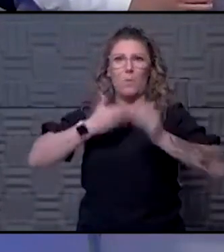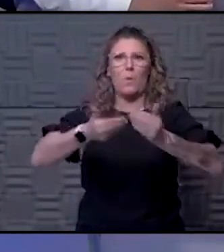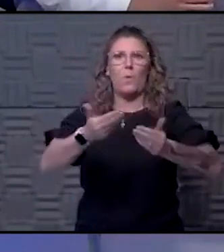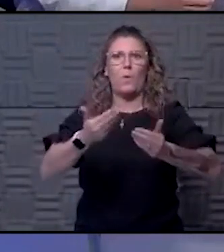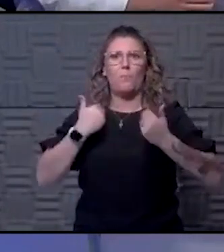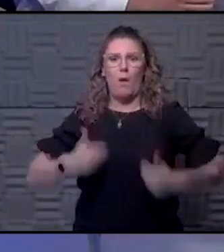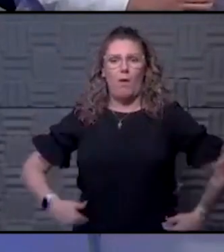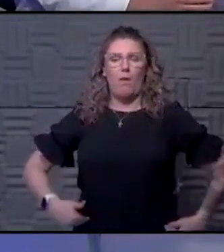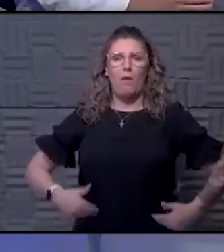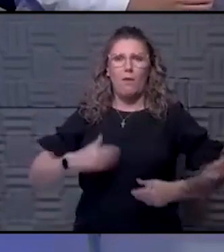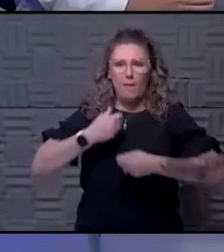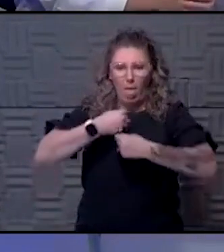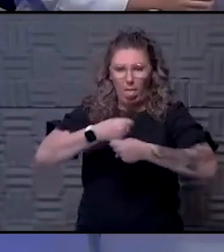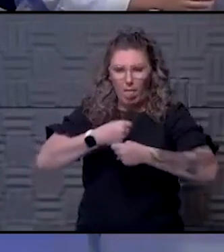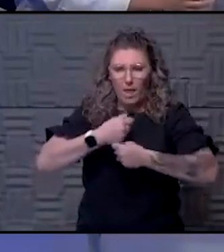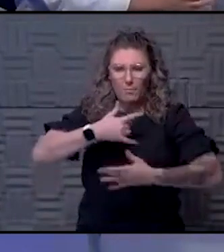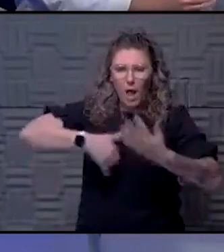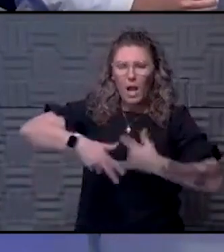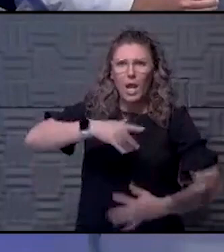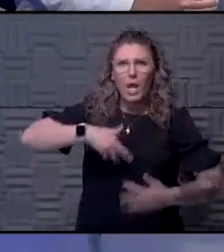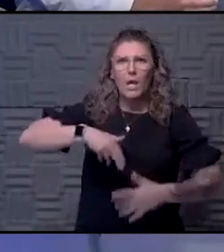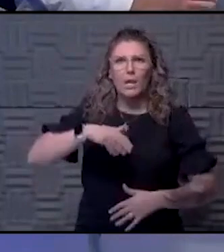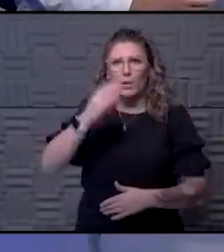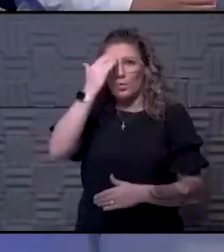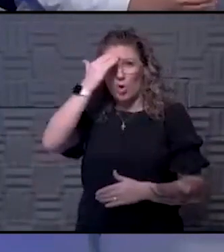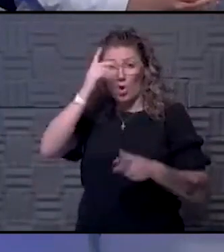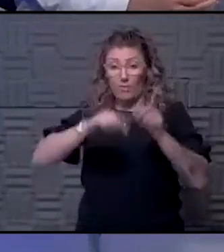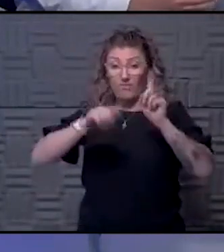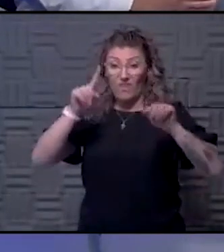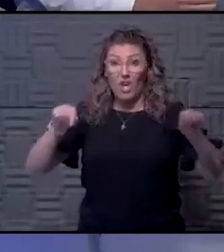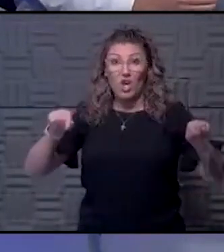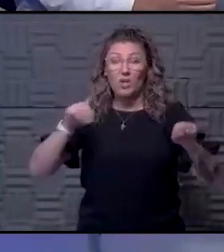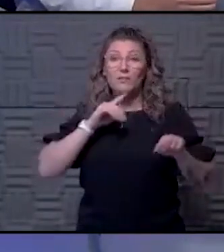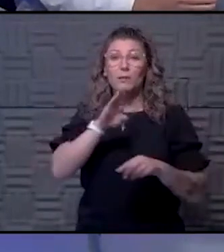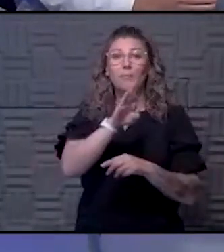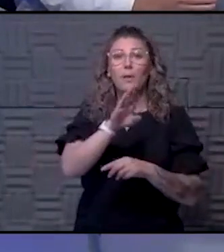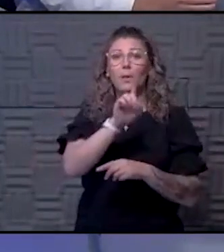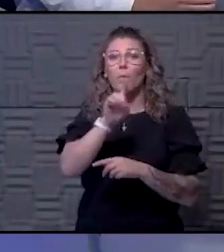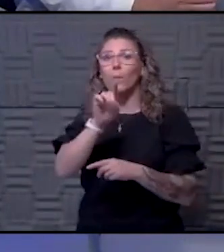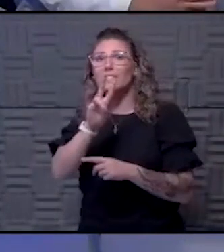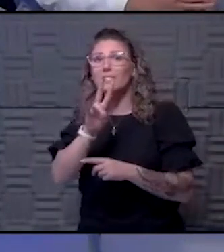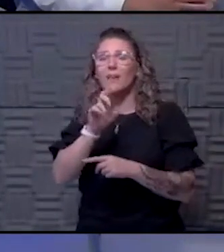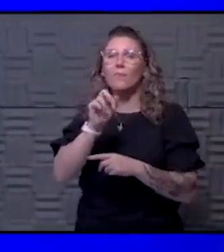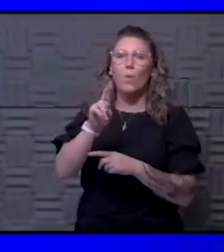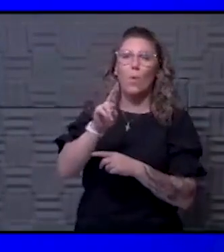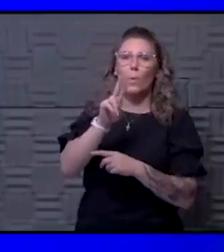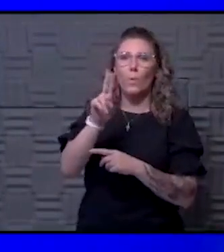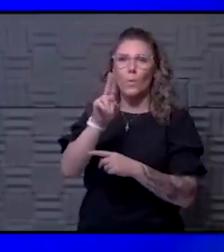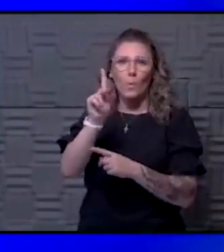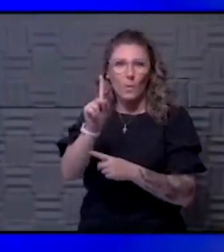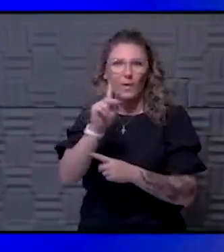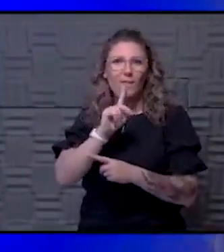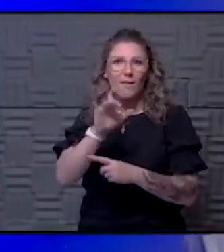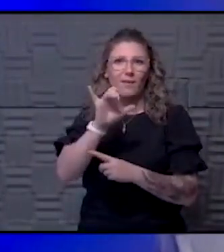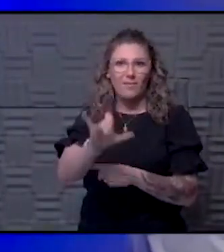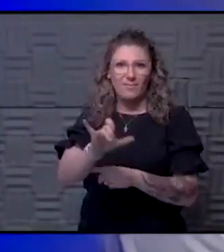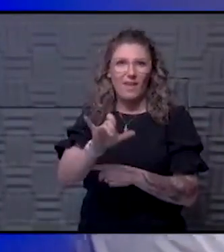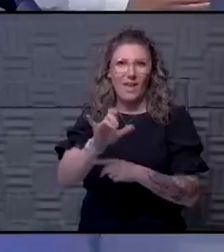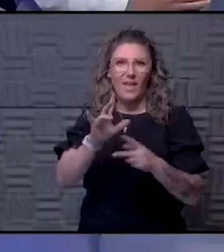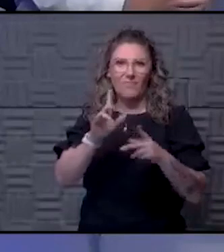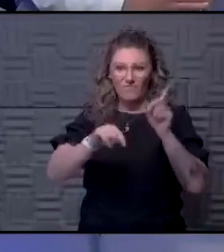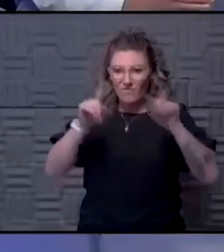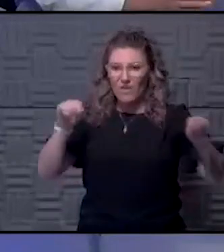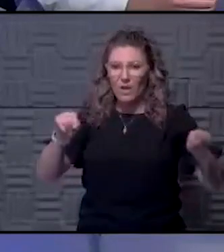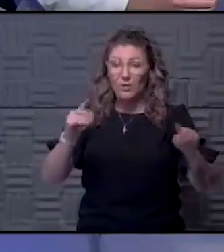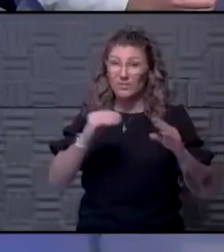be important, because we know that the variants, in particular B117 or the UK variant, is becoming more dominant in the United States as well.